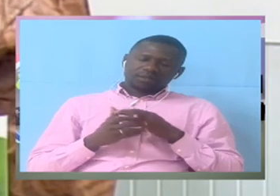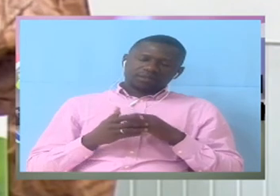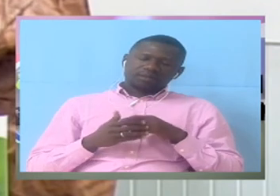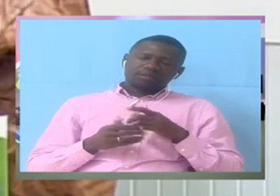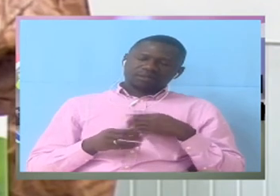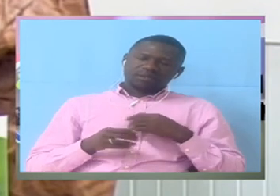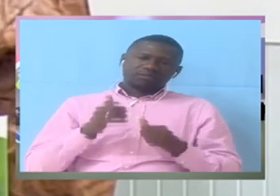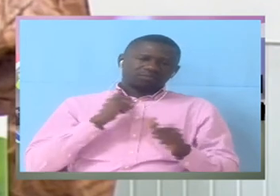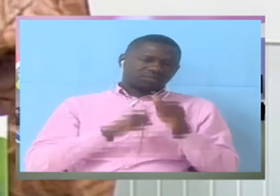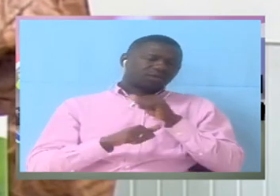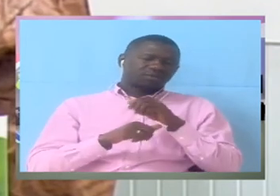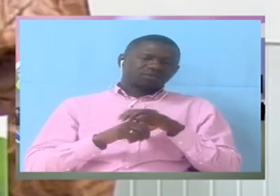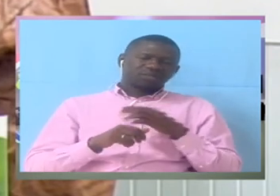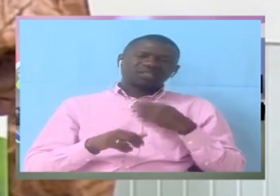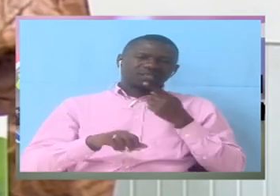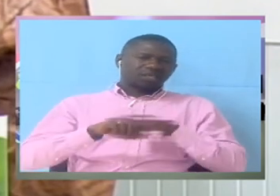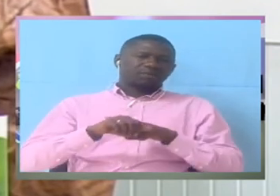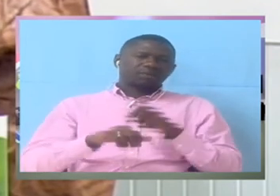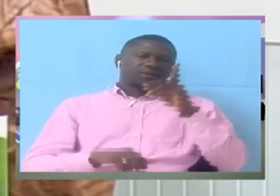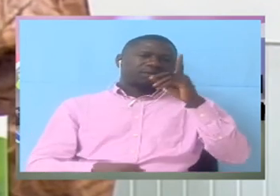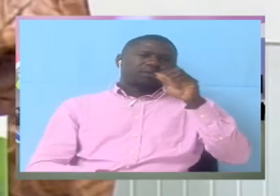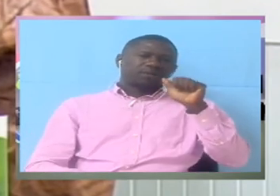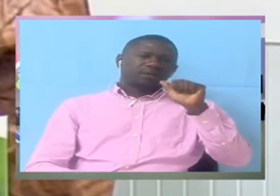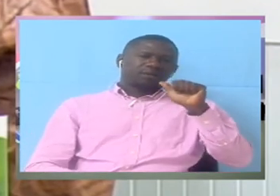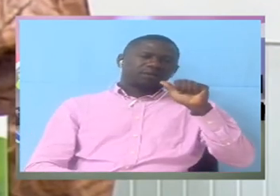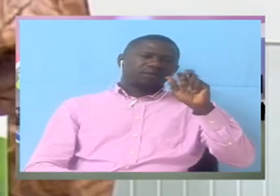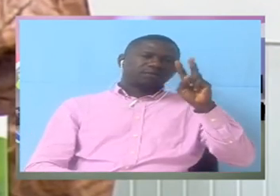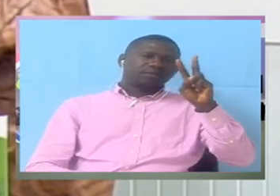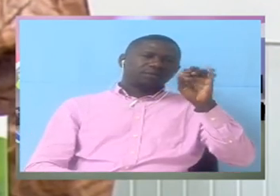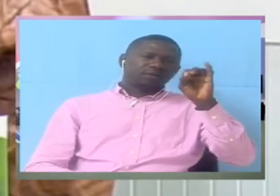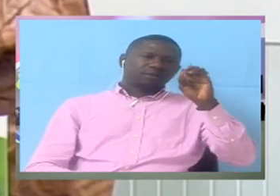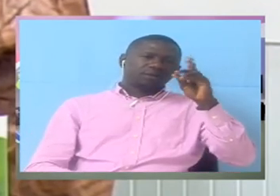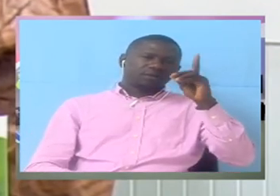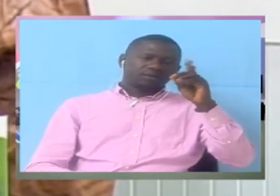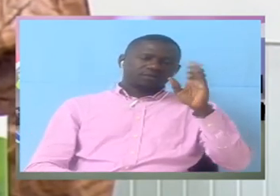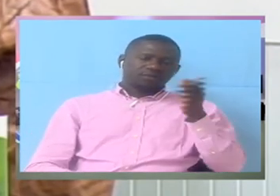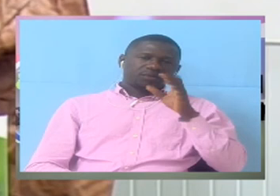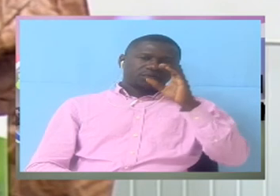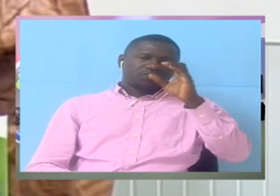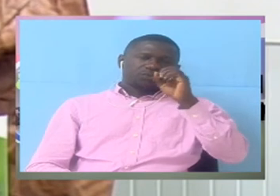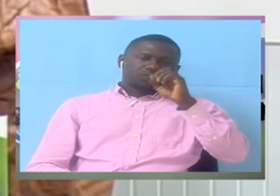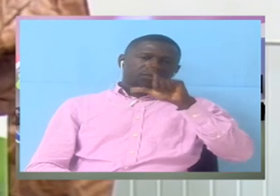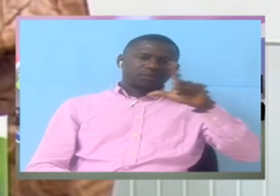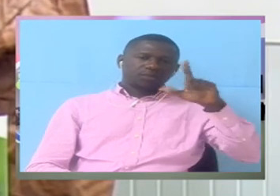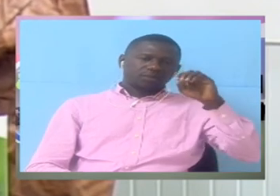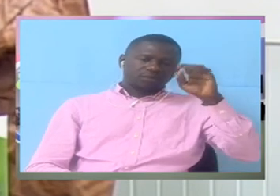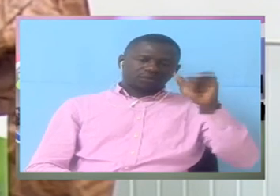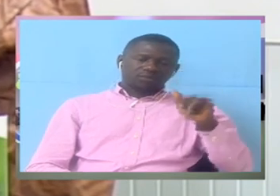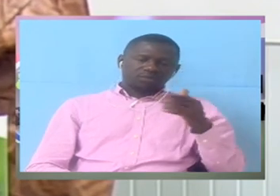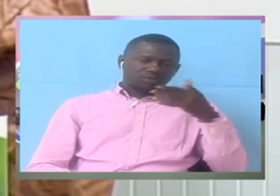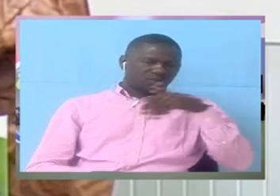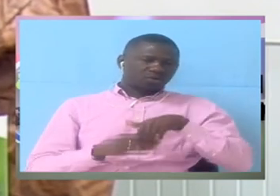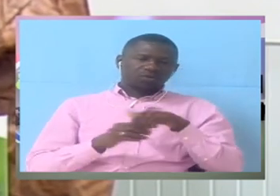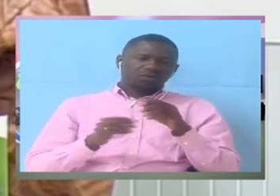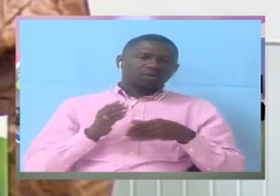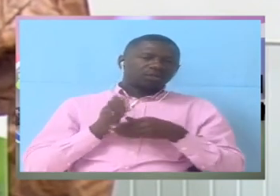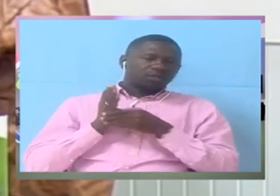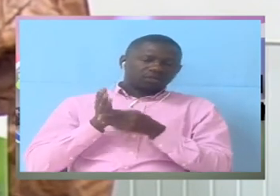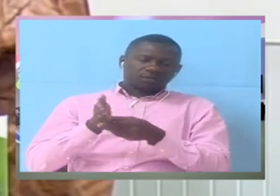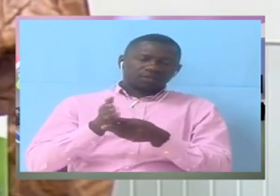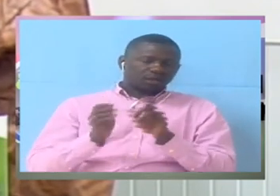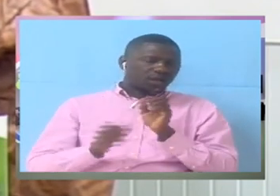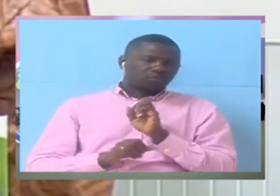Zandam officer. At the time, David Coley was not yet around. Gabriel Sambaji. When they took us